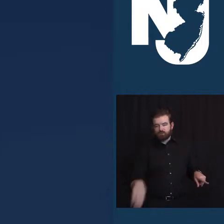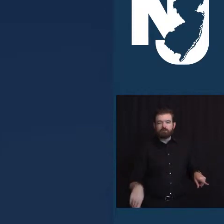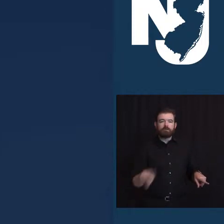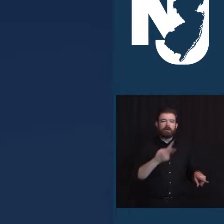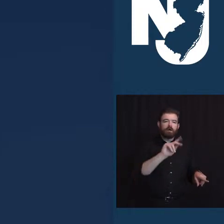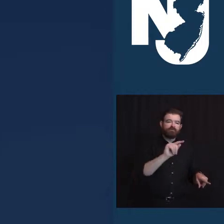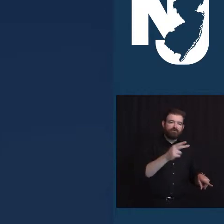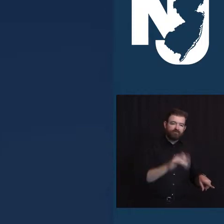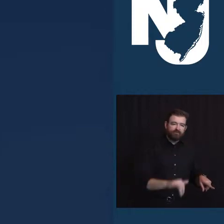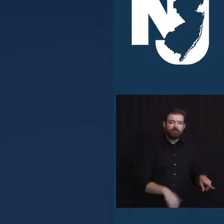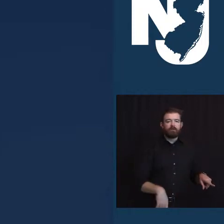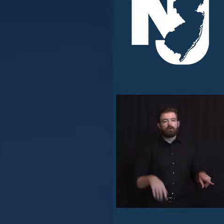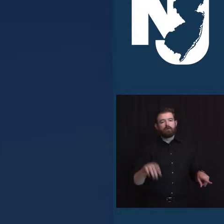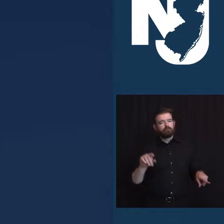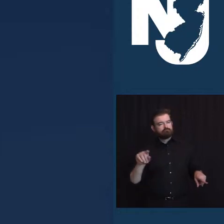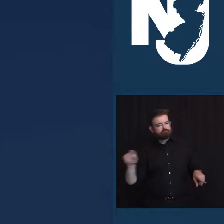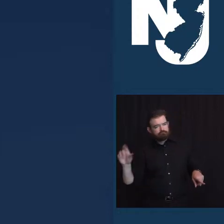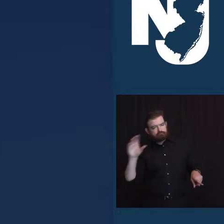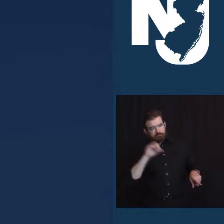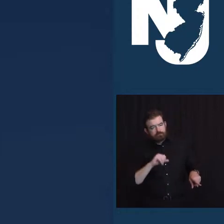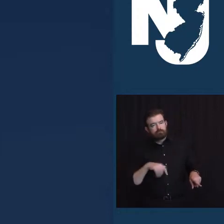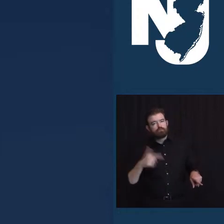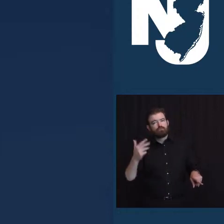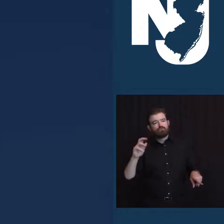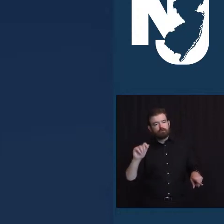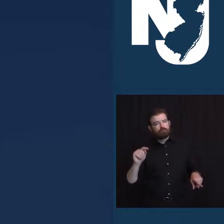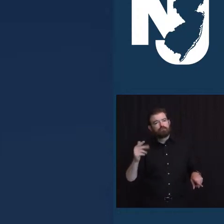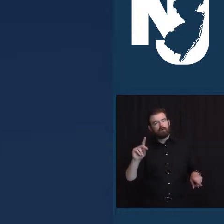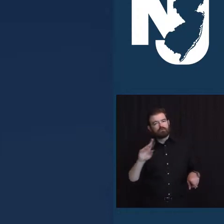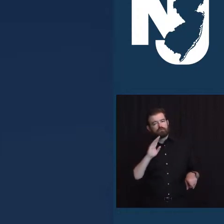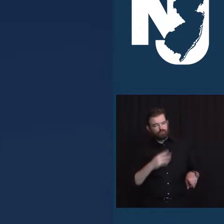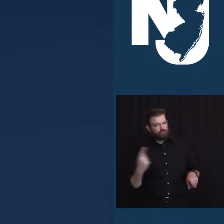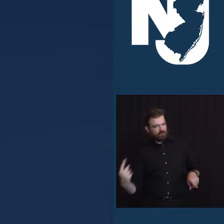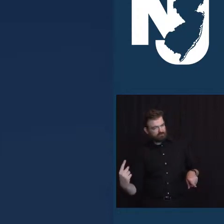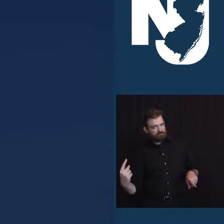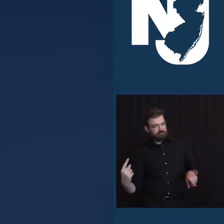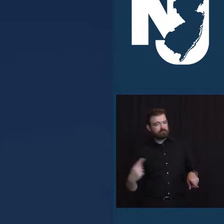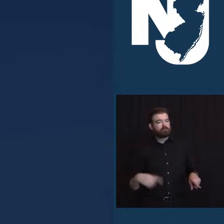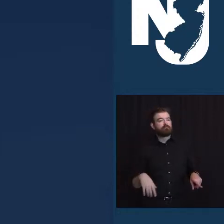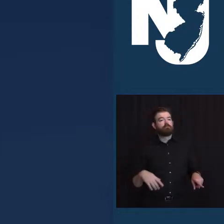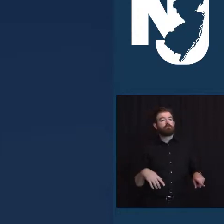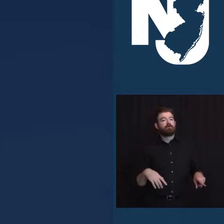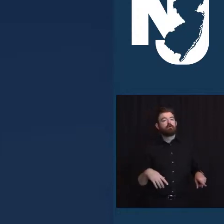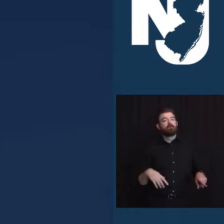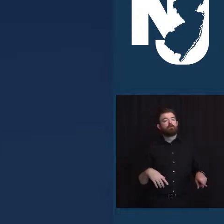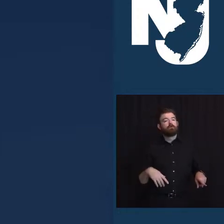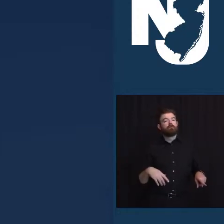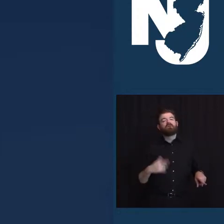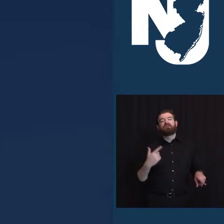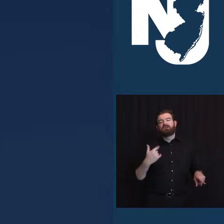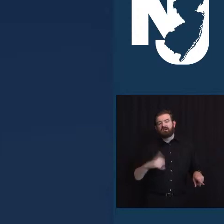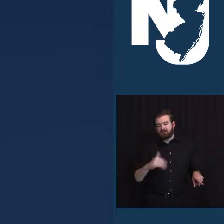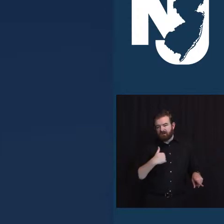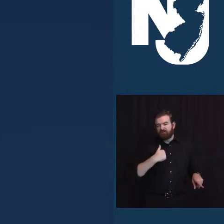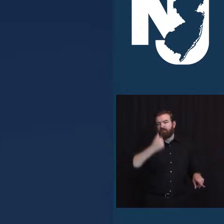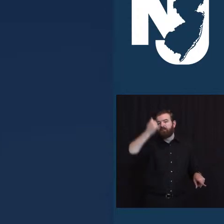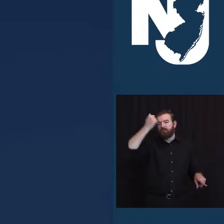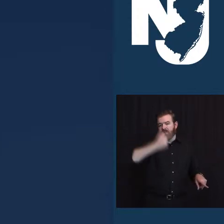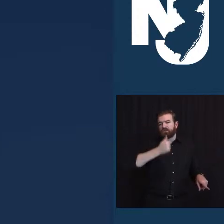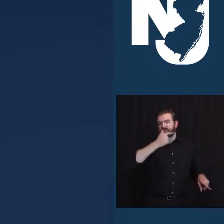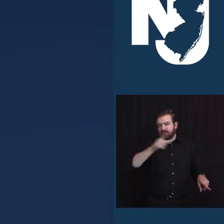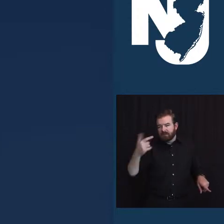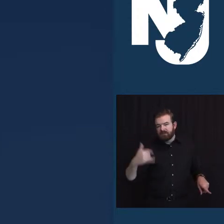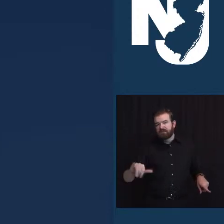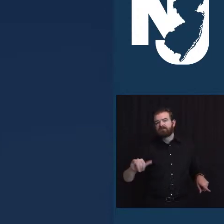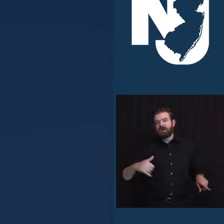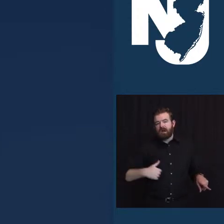and great-granddaughter Mackenzie, and he is survived by his remaining brother and sister, James and Ann. I had an extraordinary